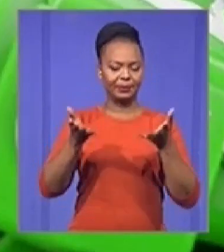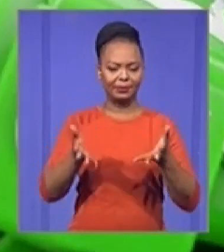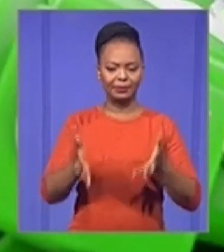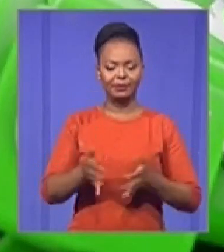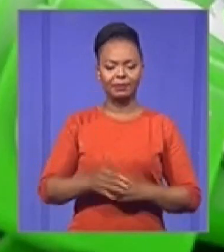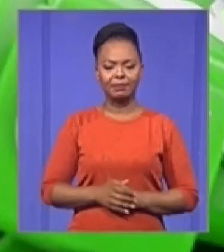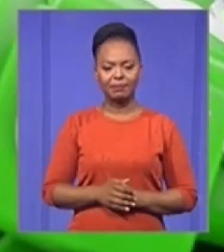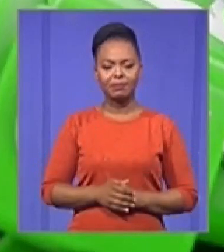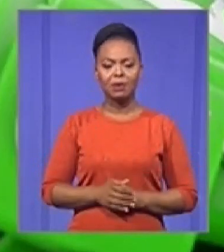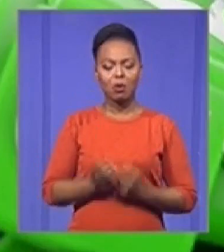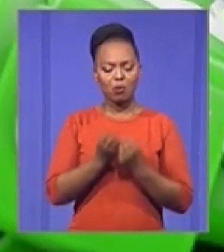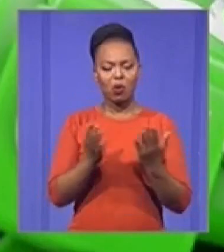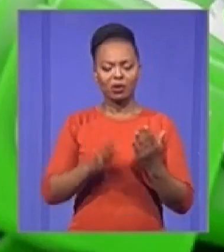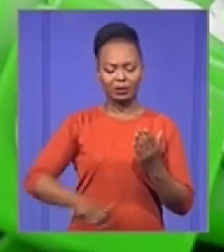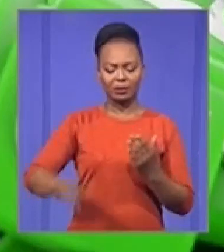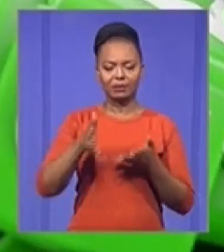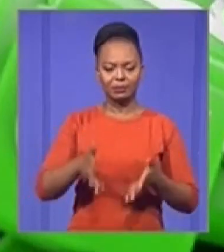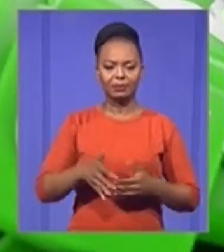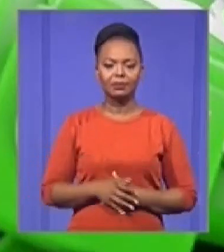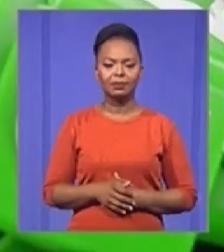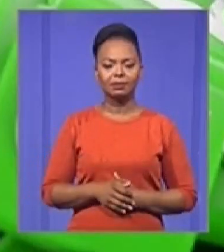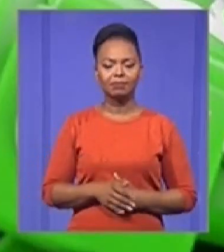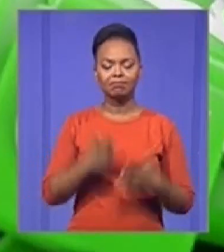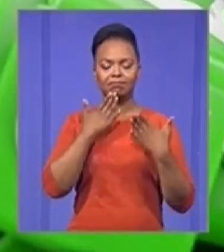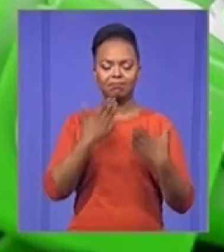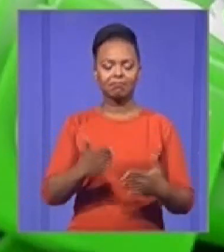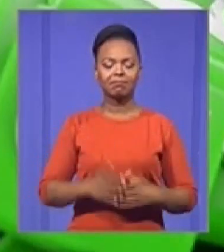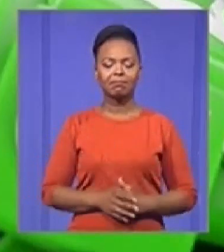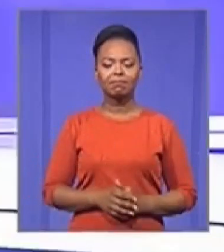yo next metseng e le gore phela ka hare ho yona ke a leboha